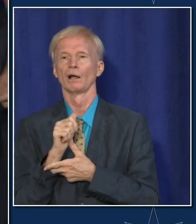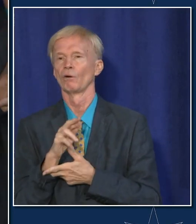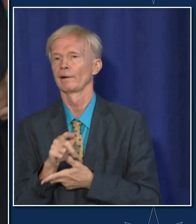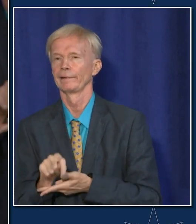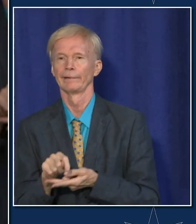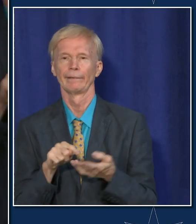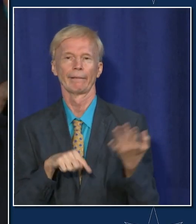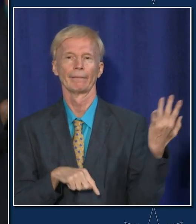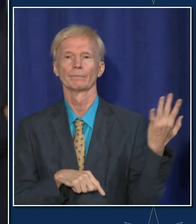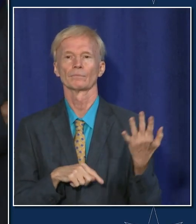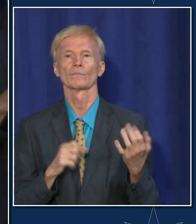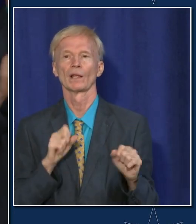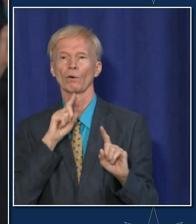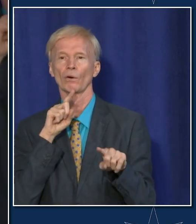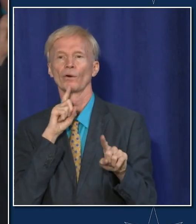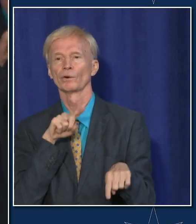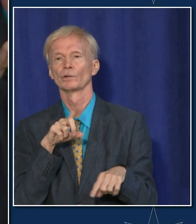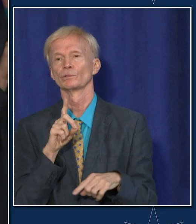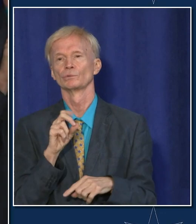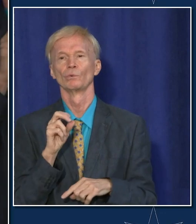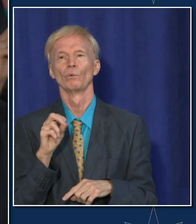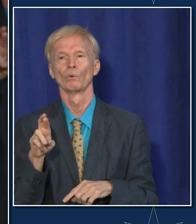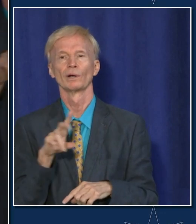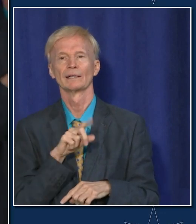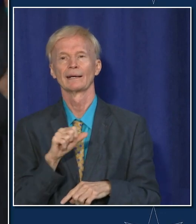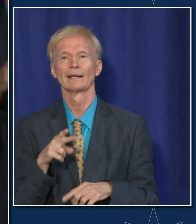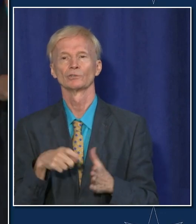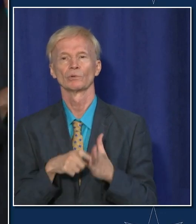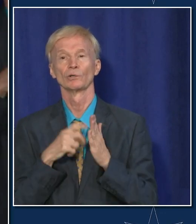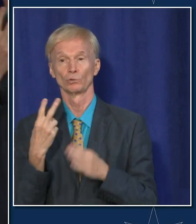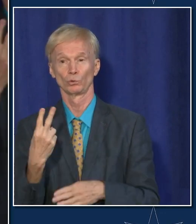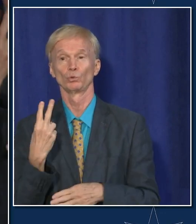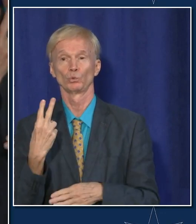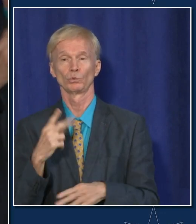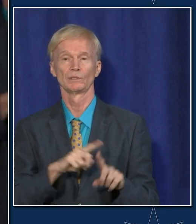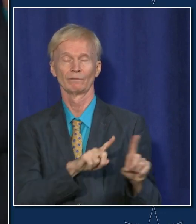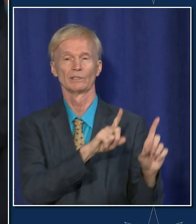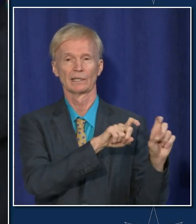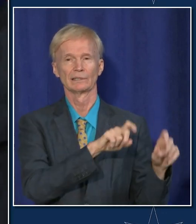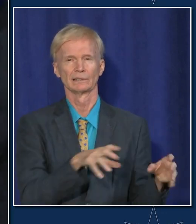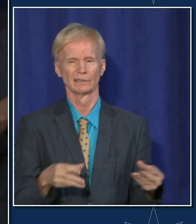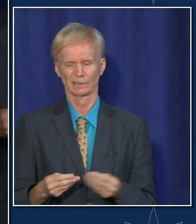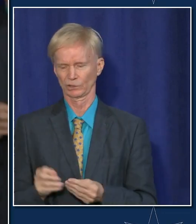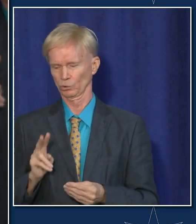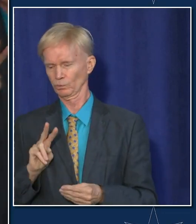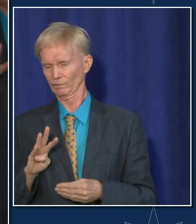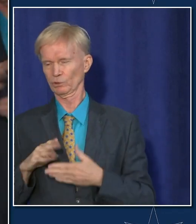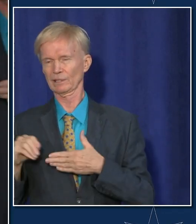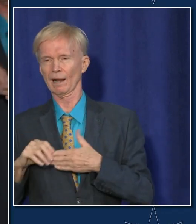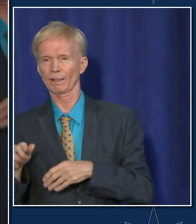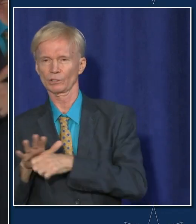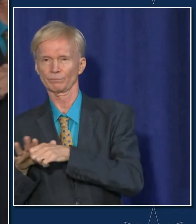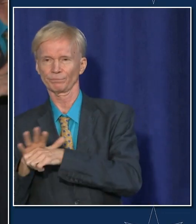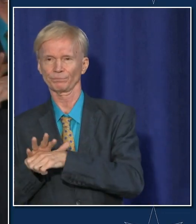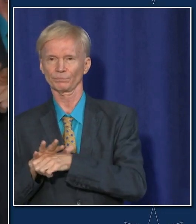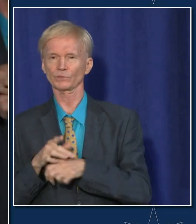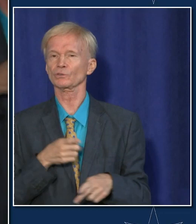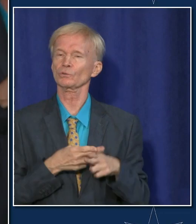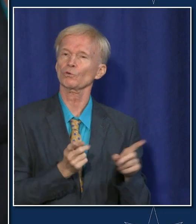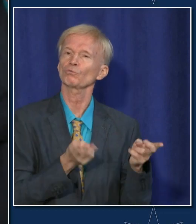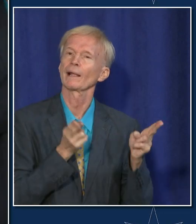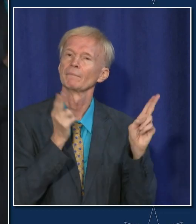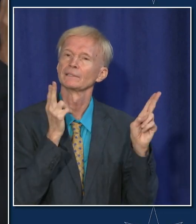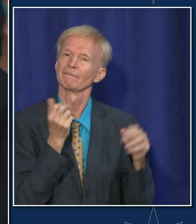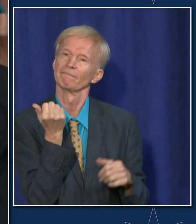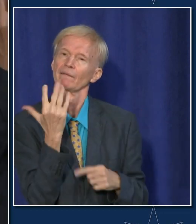You can order them through DoorDash even. It's 2 tests. It's about $24 for 2 tests, and they're rapid tests. You get the